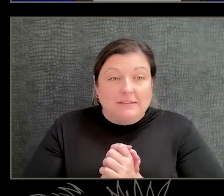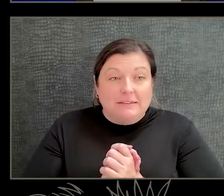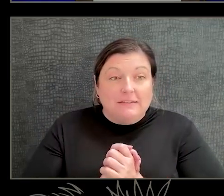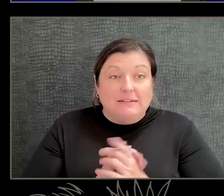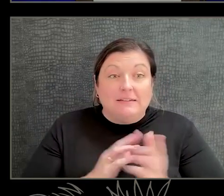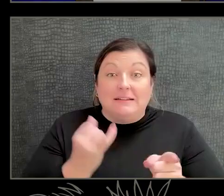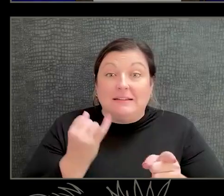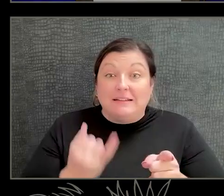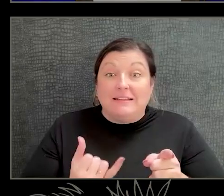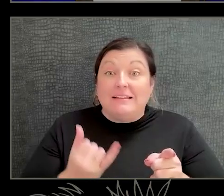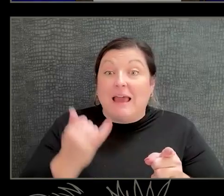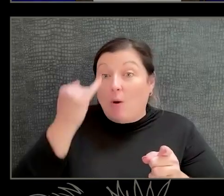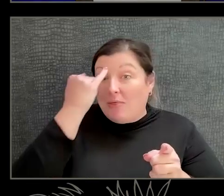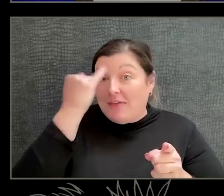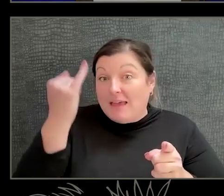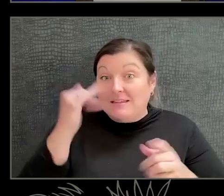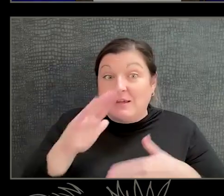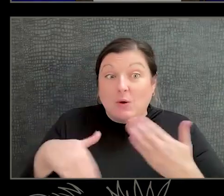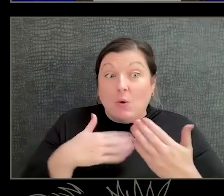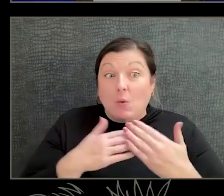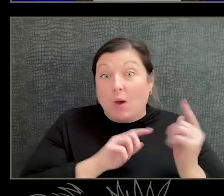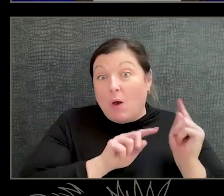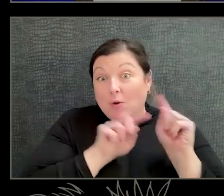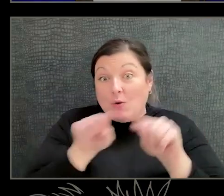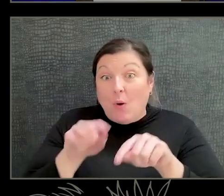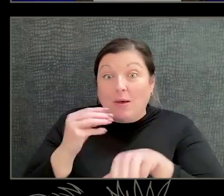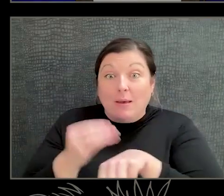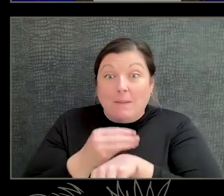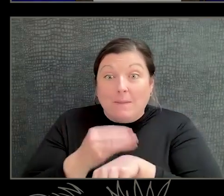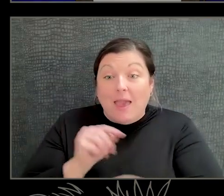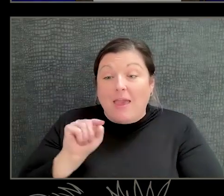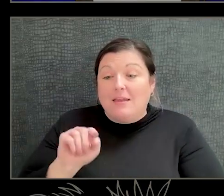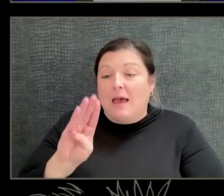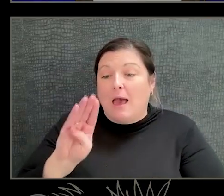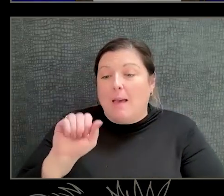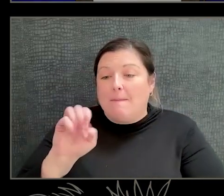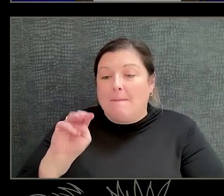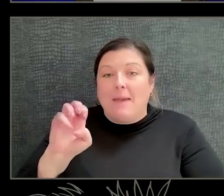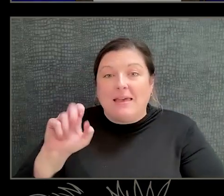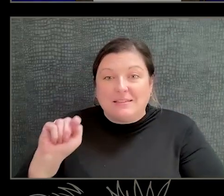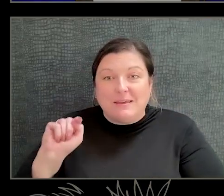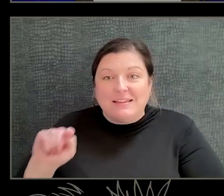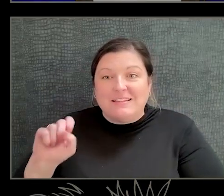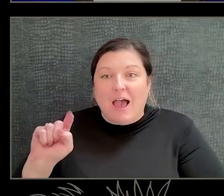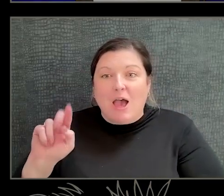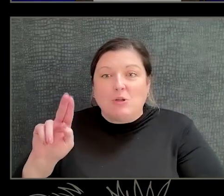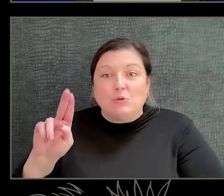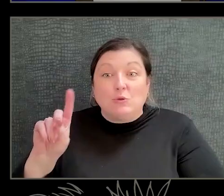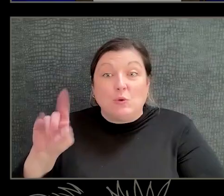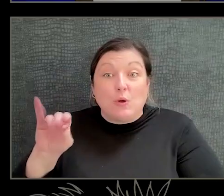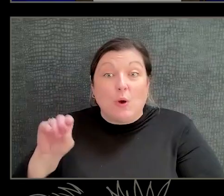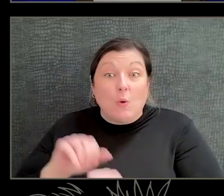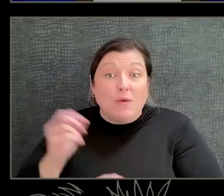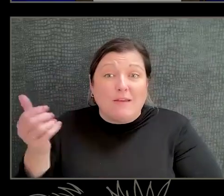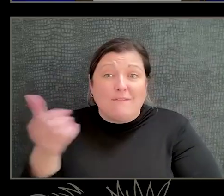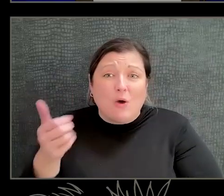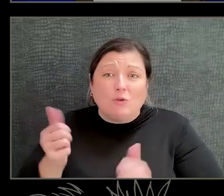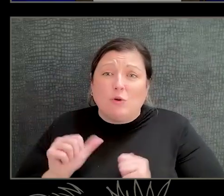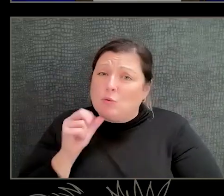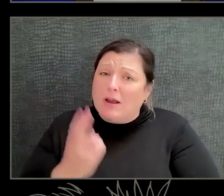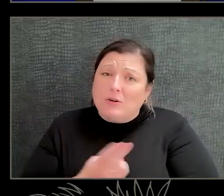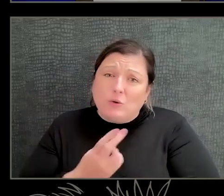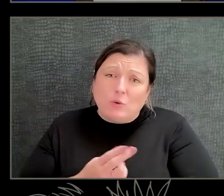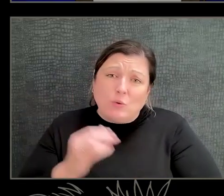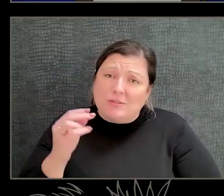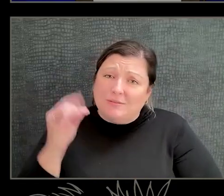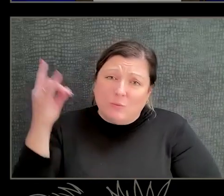So now the idea is that we all go into miami.basement.studio with our phones. Try not to use the Wi-Fi, use your